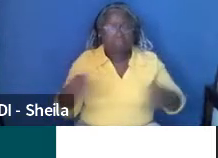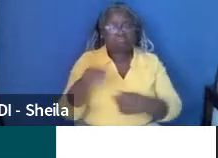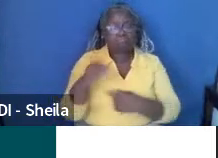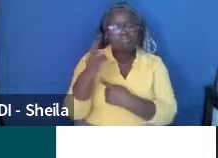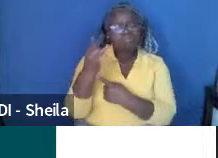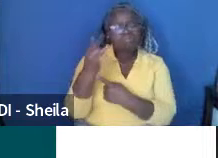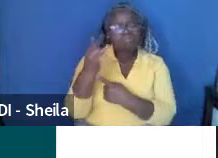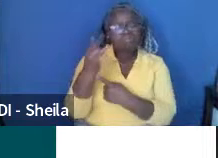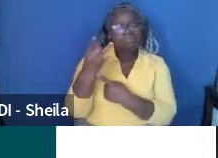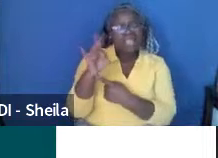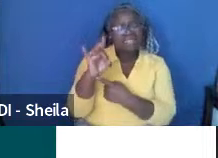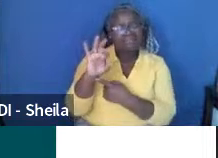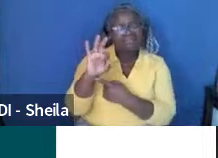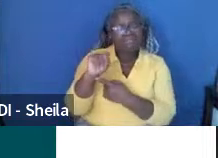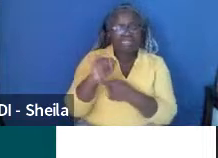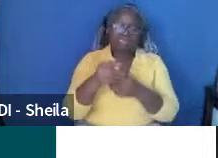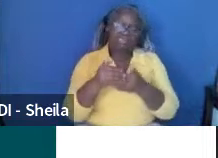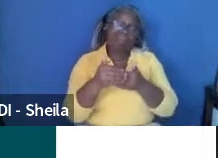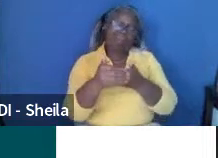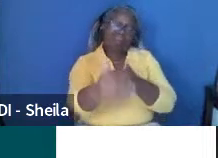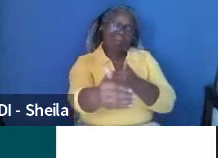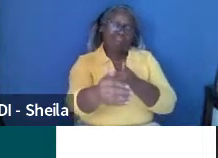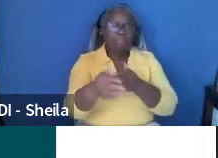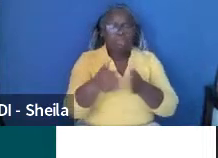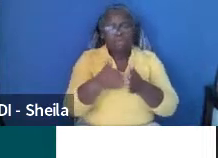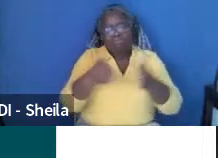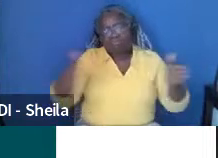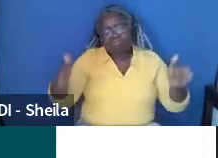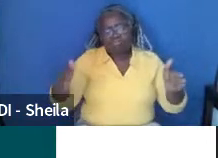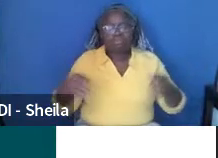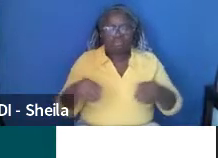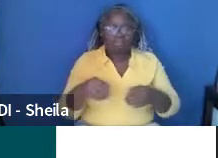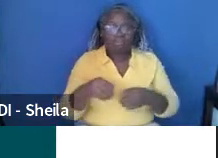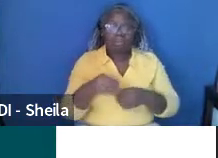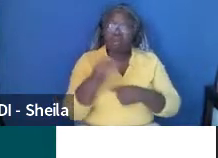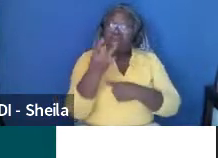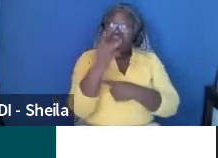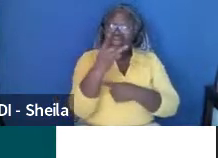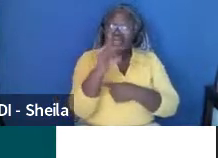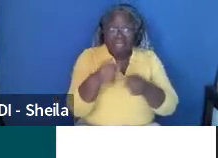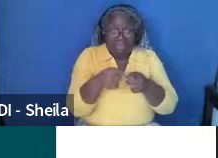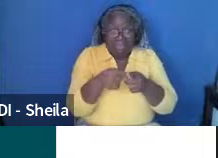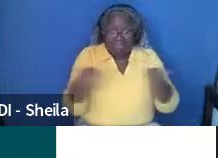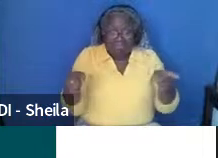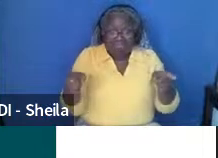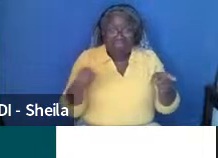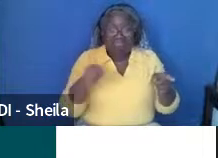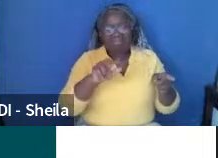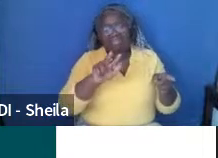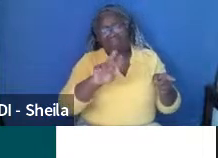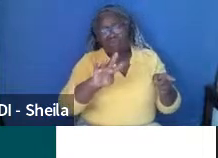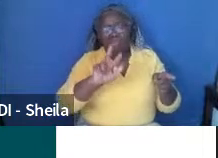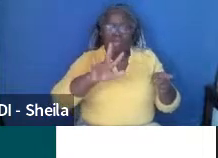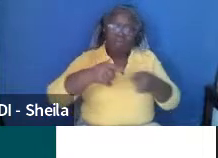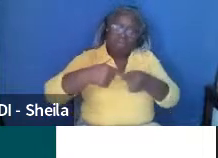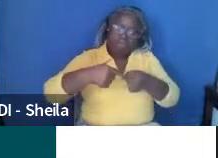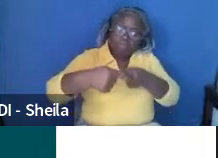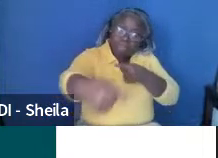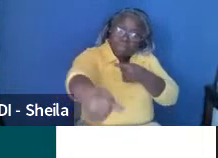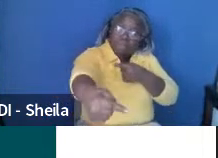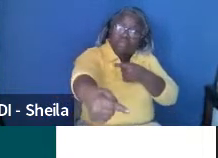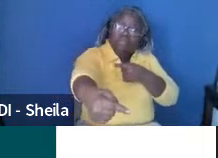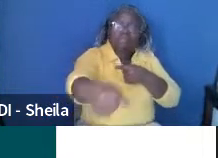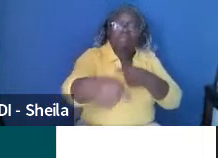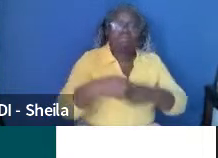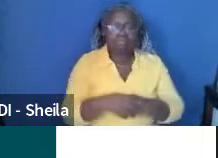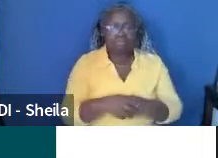in the range of 34 to 35 feet long. We find it fairly easy to get a turning circle in the CT scan